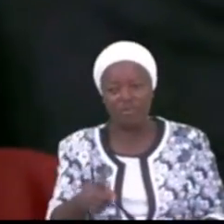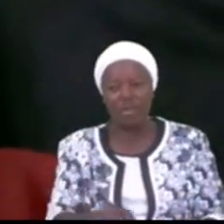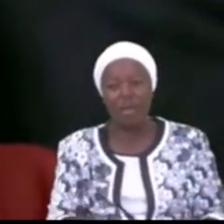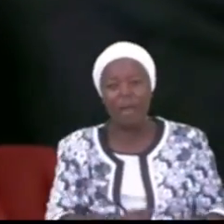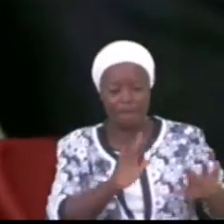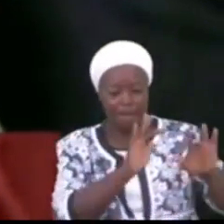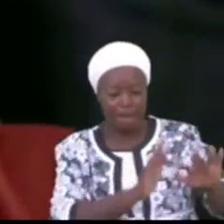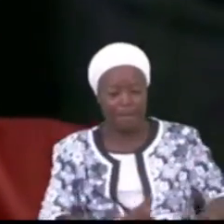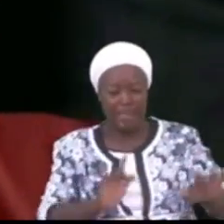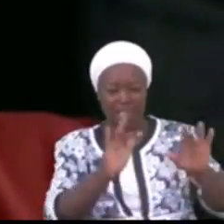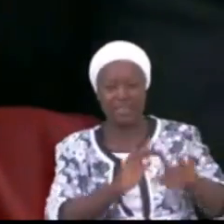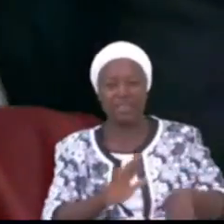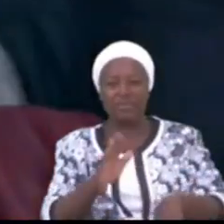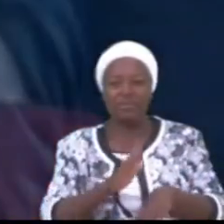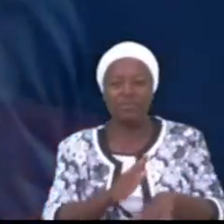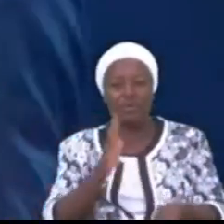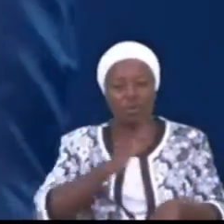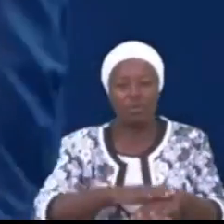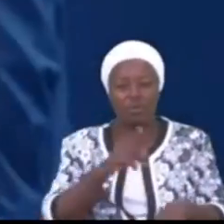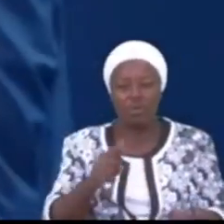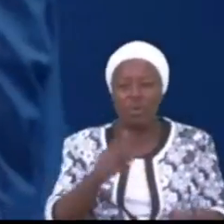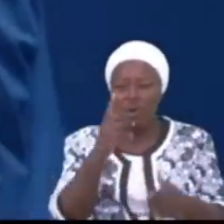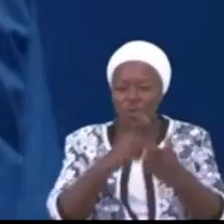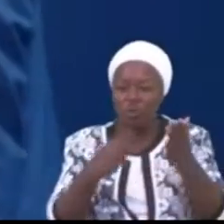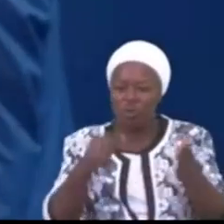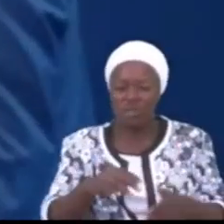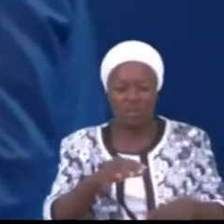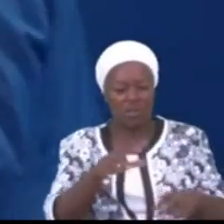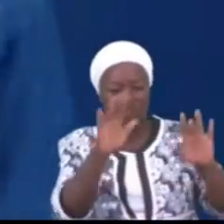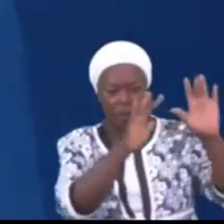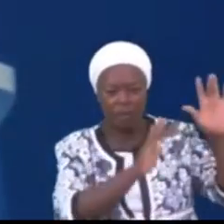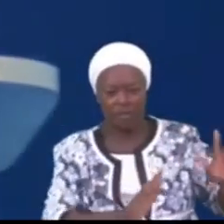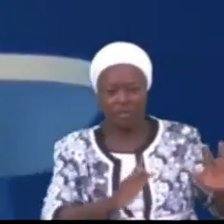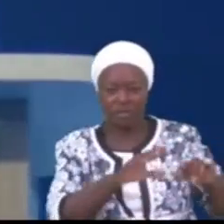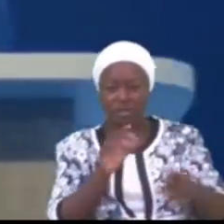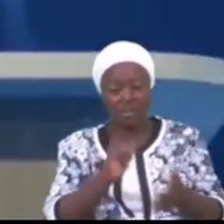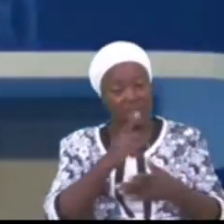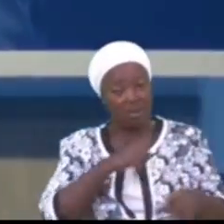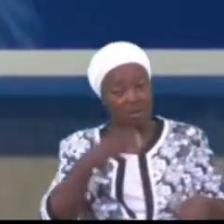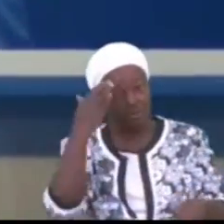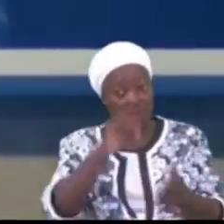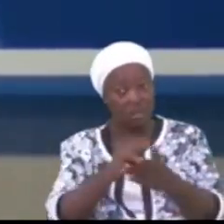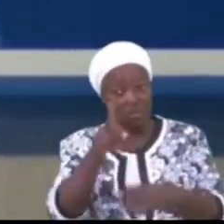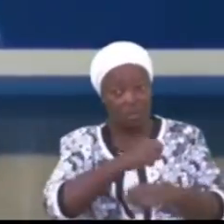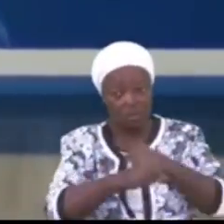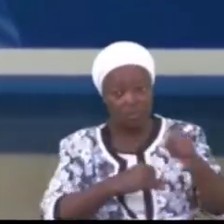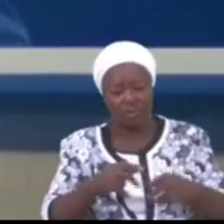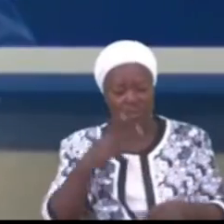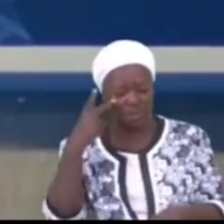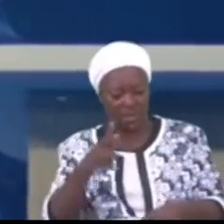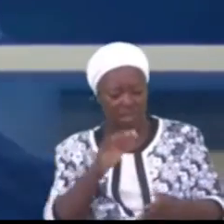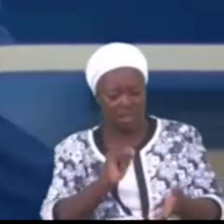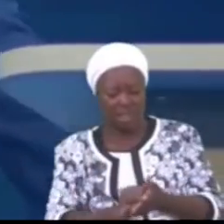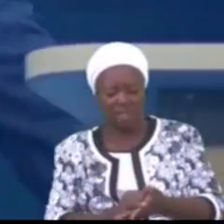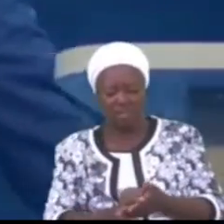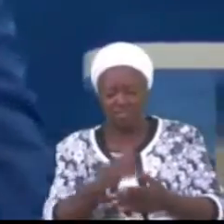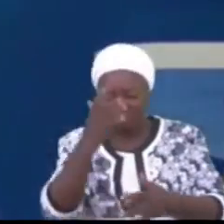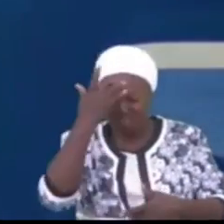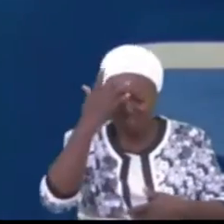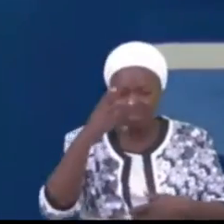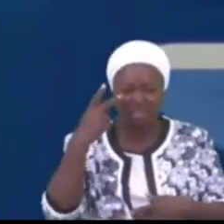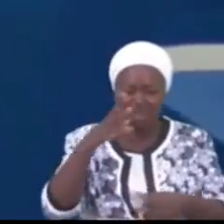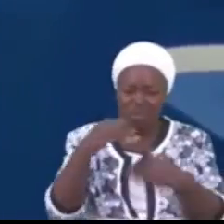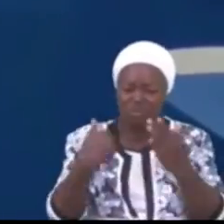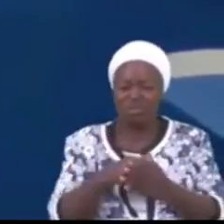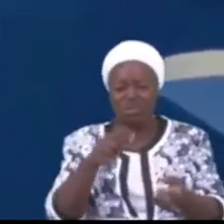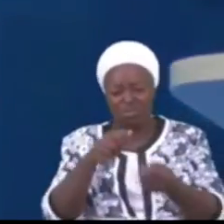on you. Amen. What's compassion? The Lord looks at your suffering. He looks at your sickness. He looks at your